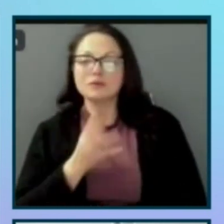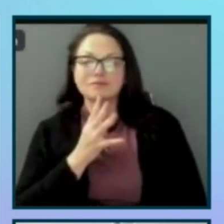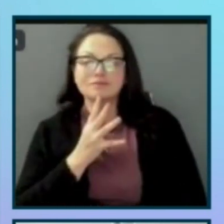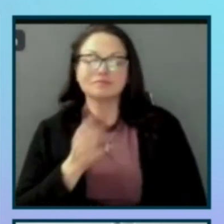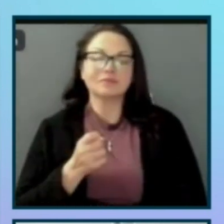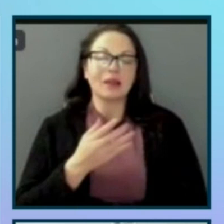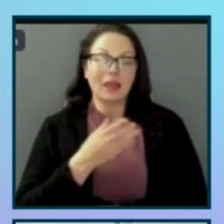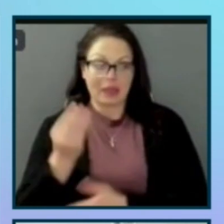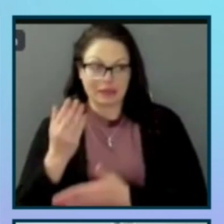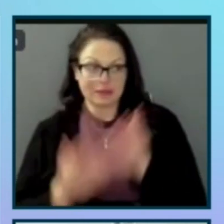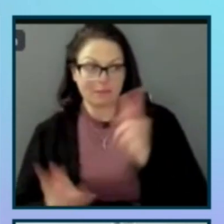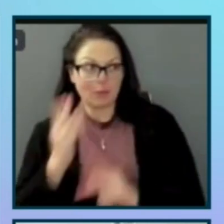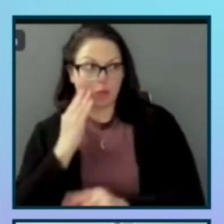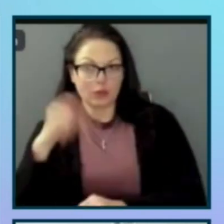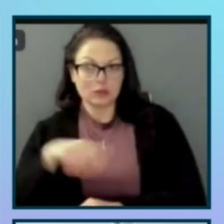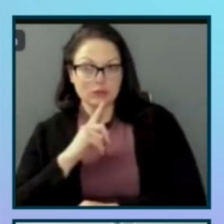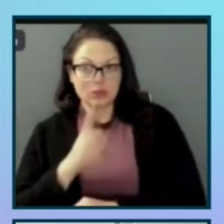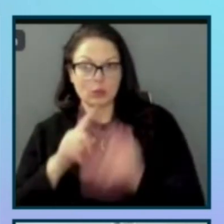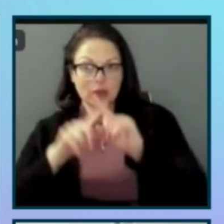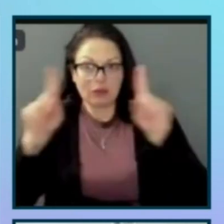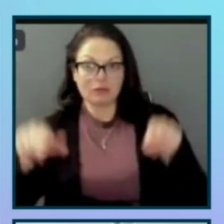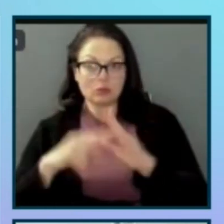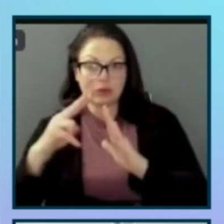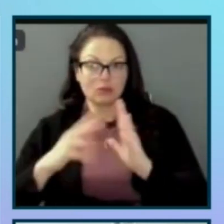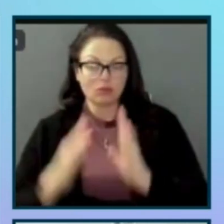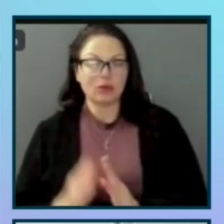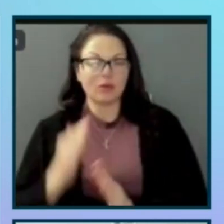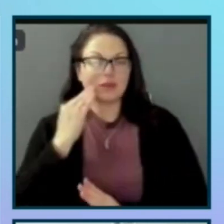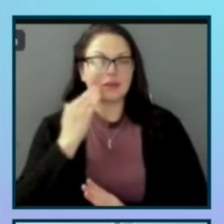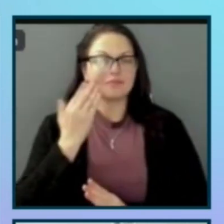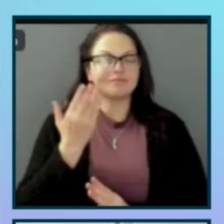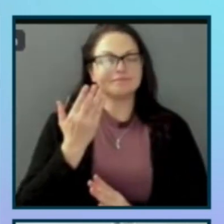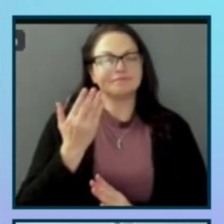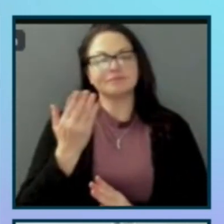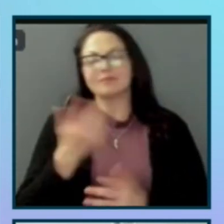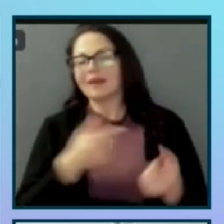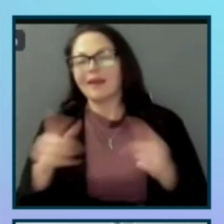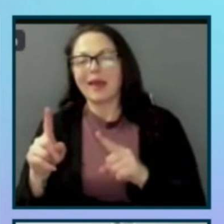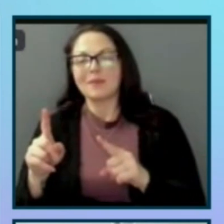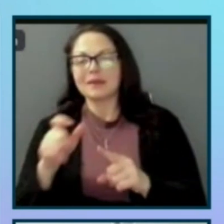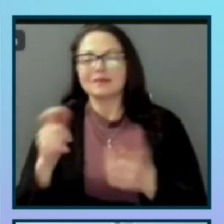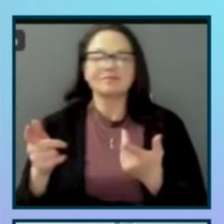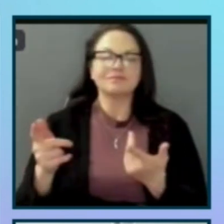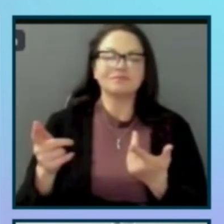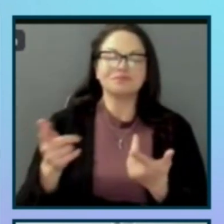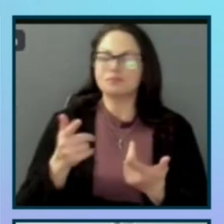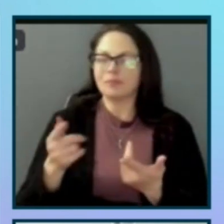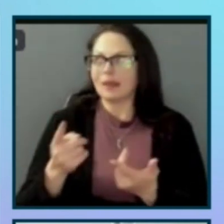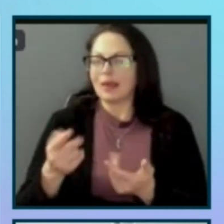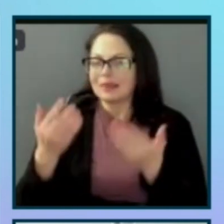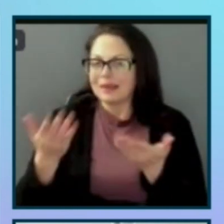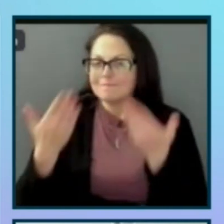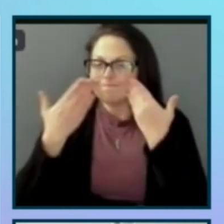a real screen reader, they would sometimes get caught up in little inconsistencies about how the screen reader would read off certain